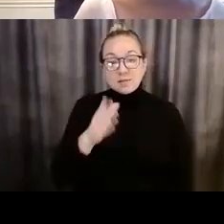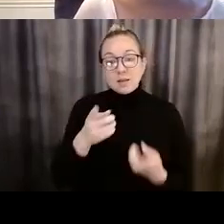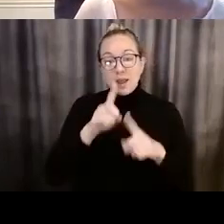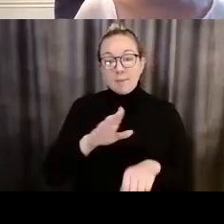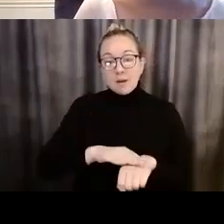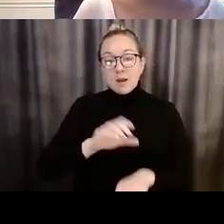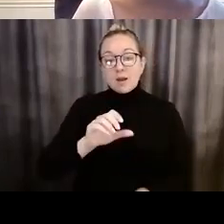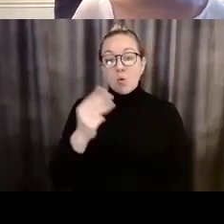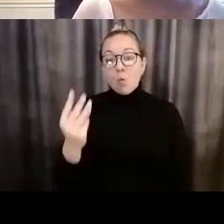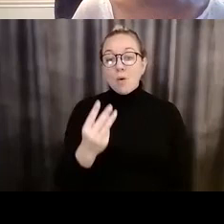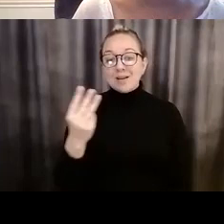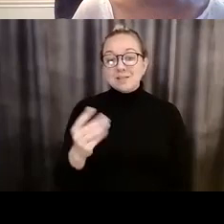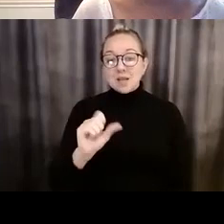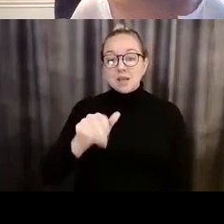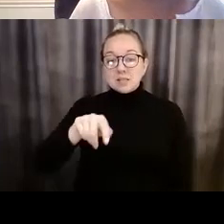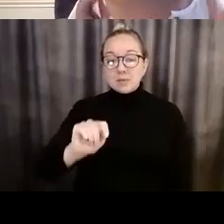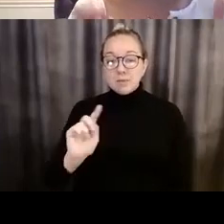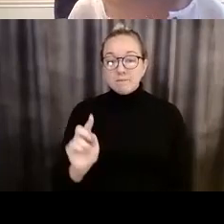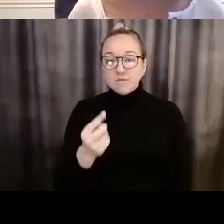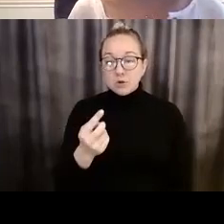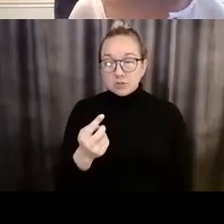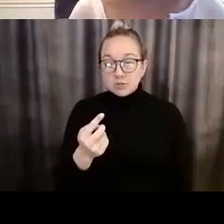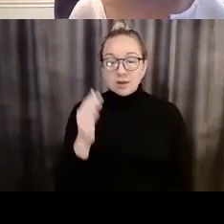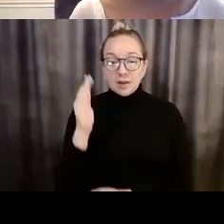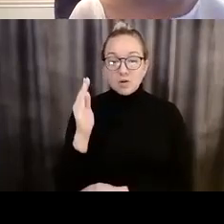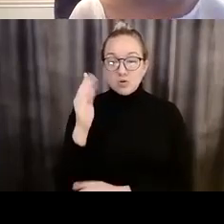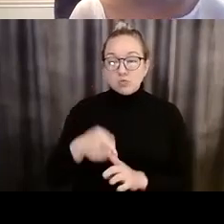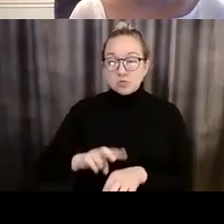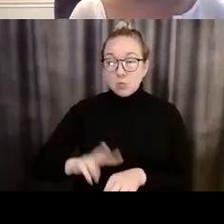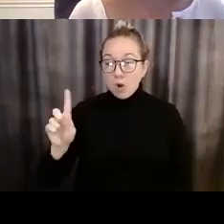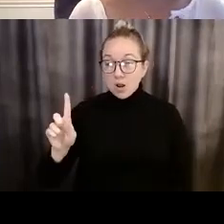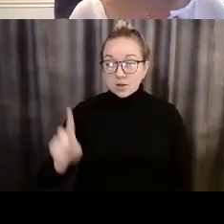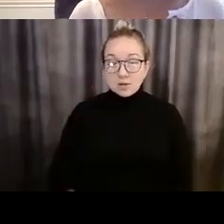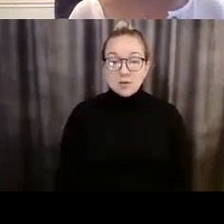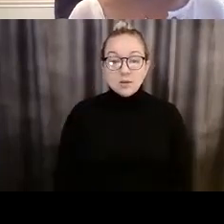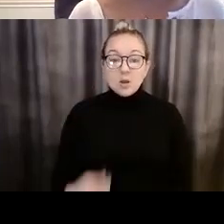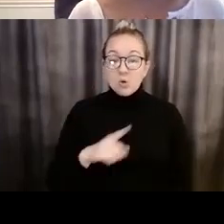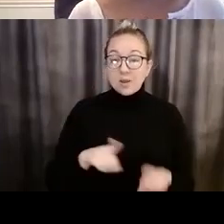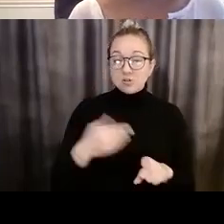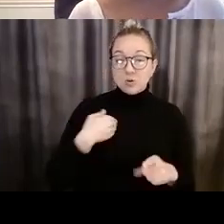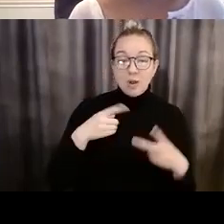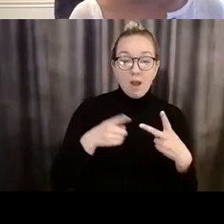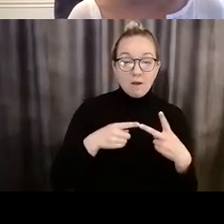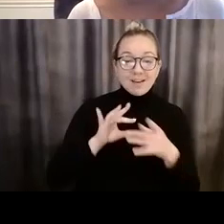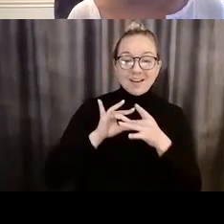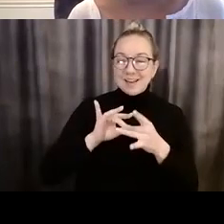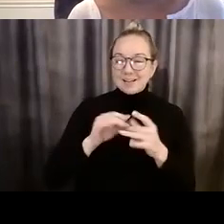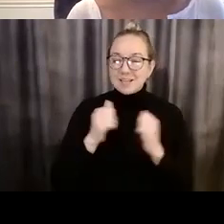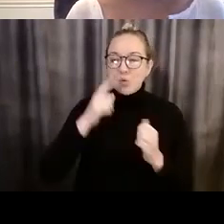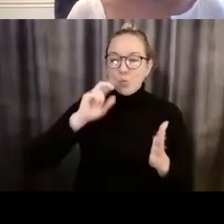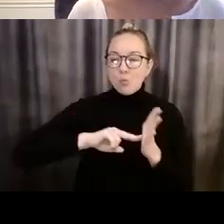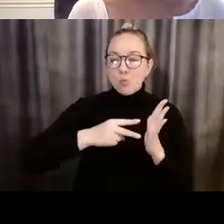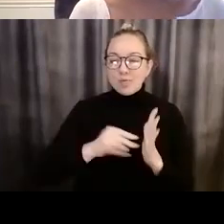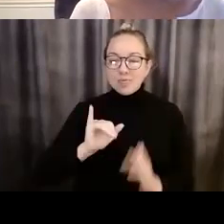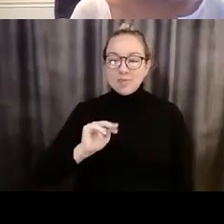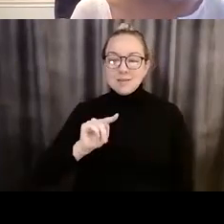on Wednesday, September 1st. We also have Connecting with Intention, and